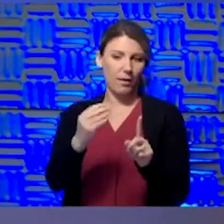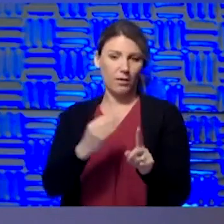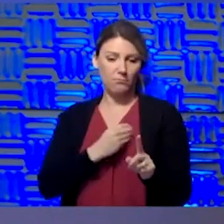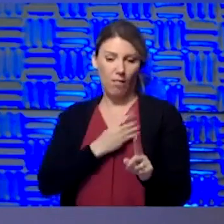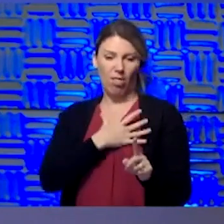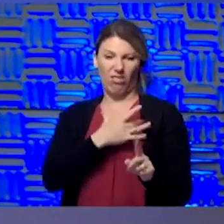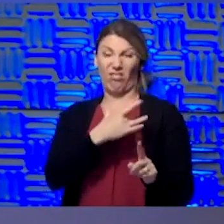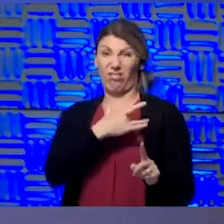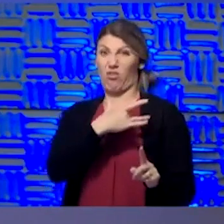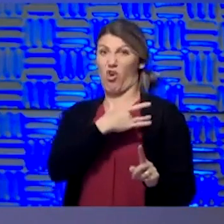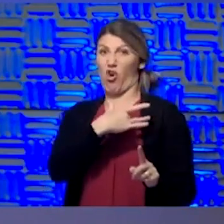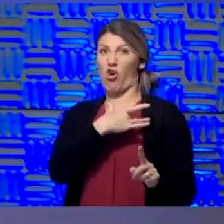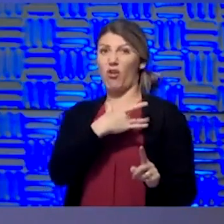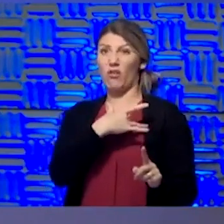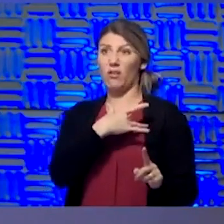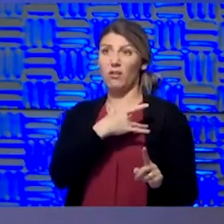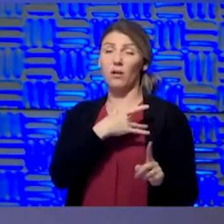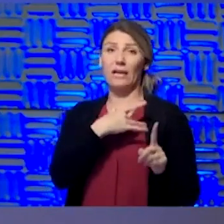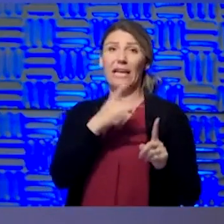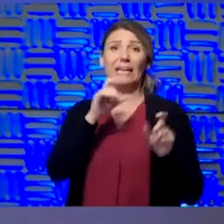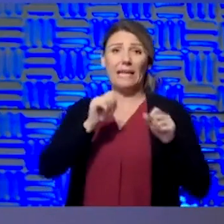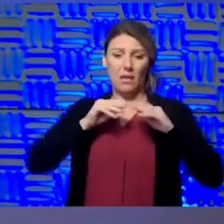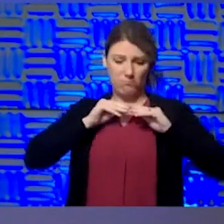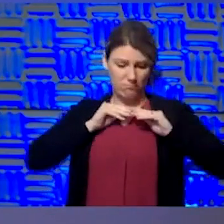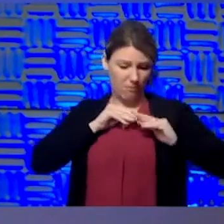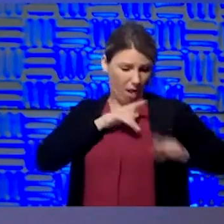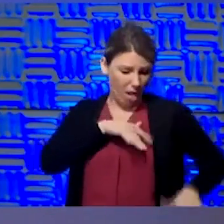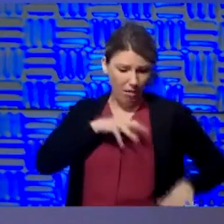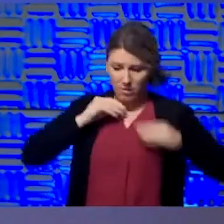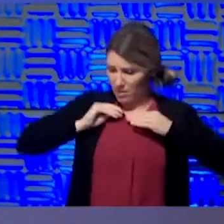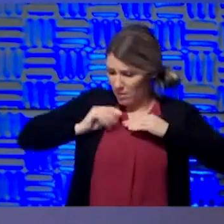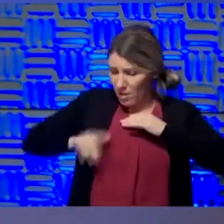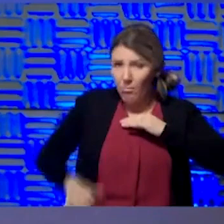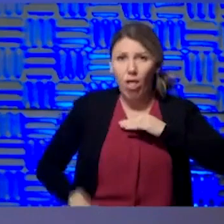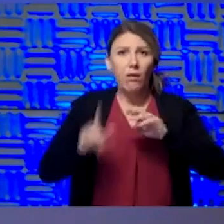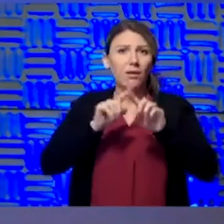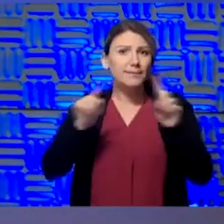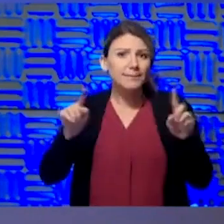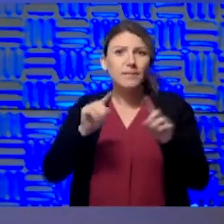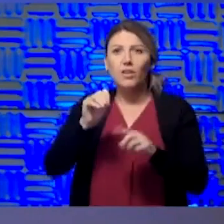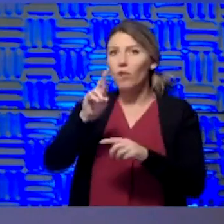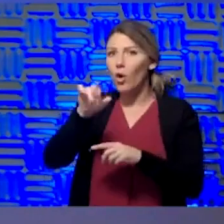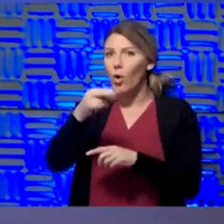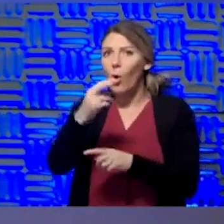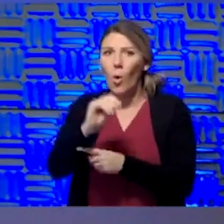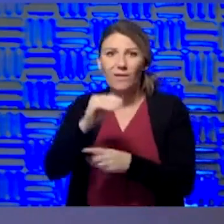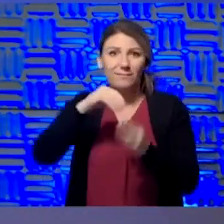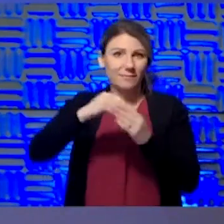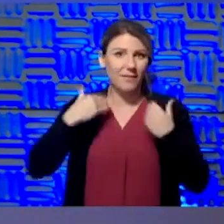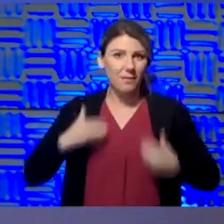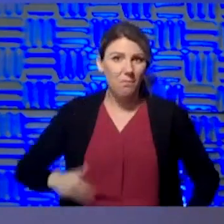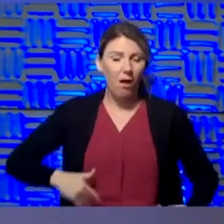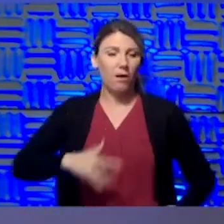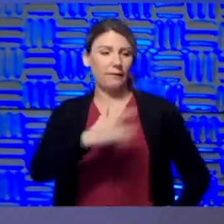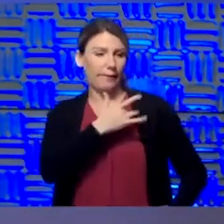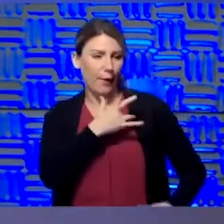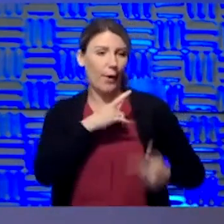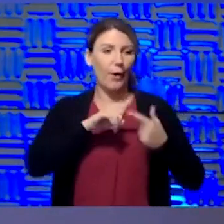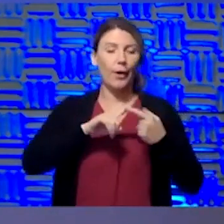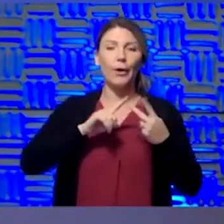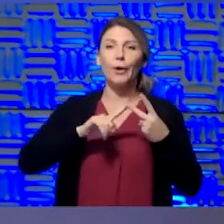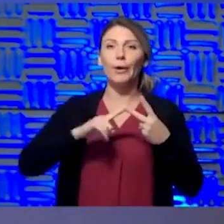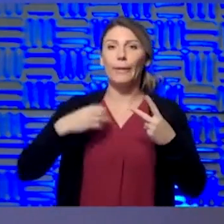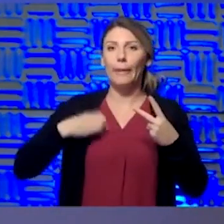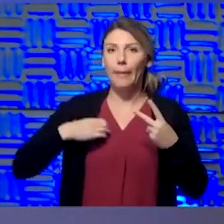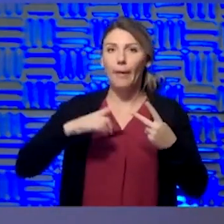just it can go, basically it can go to different areas of different organs and affect different organs. Your body. Yep. The heart, the lungs,